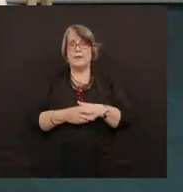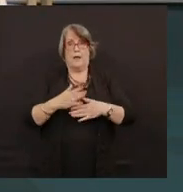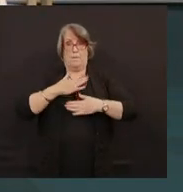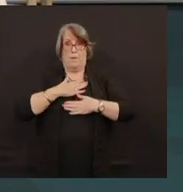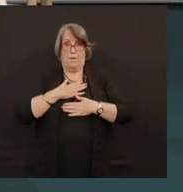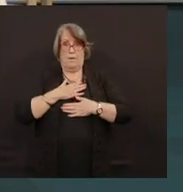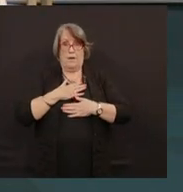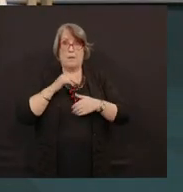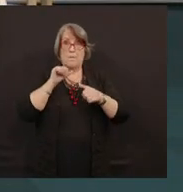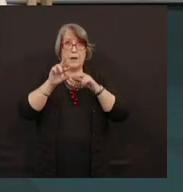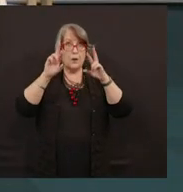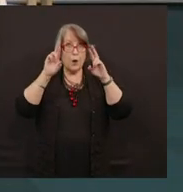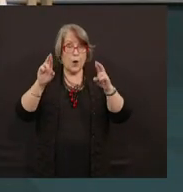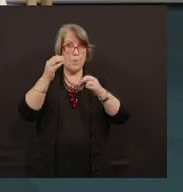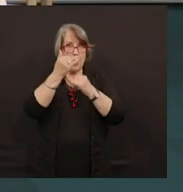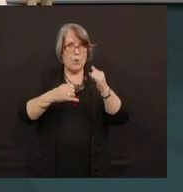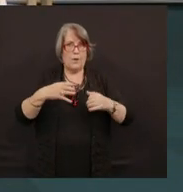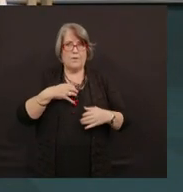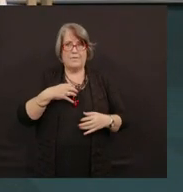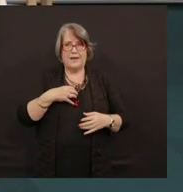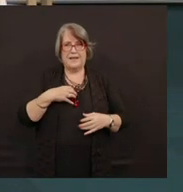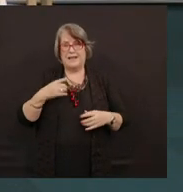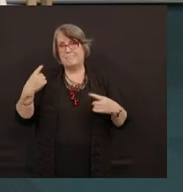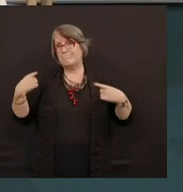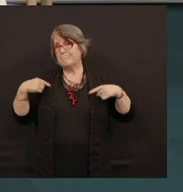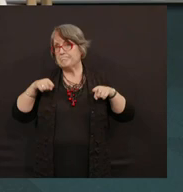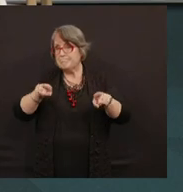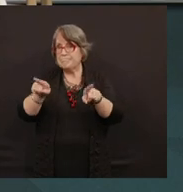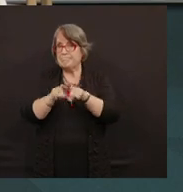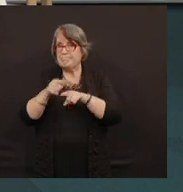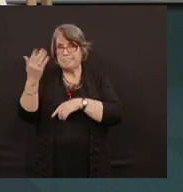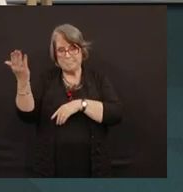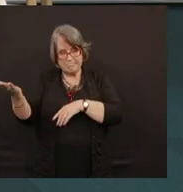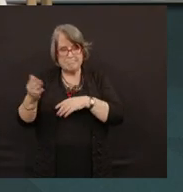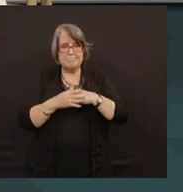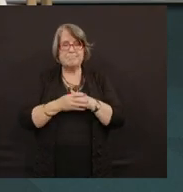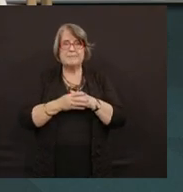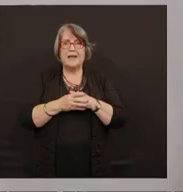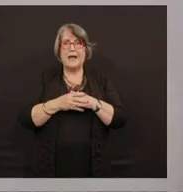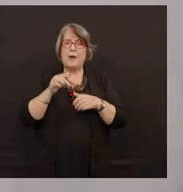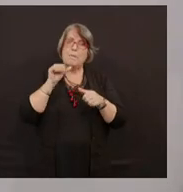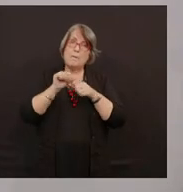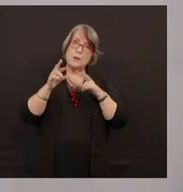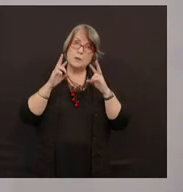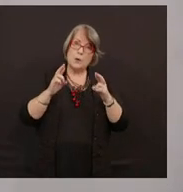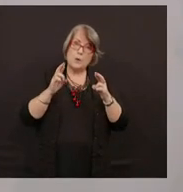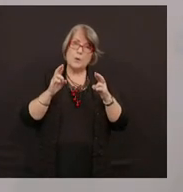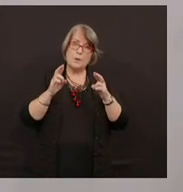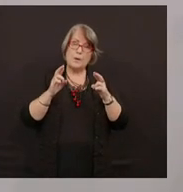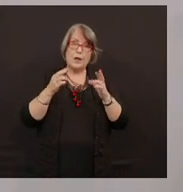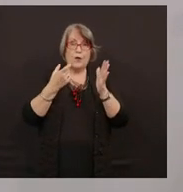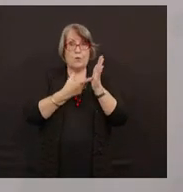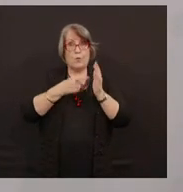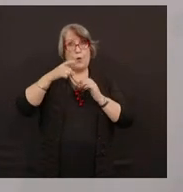My best hopes and worst fears are quite aligned to Michaela's. My best hope is that the